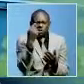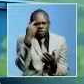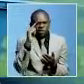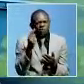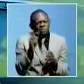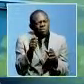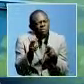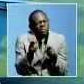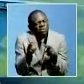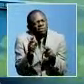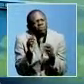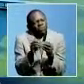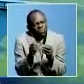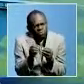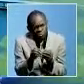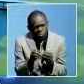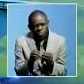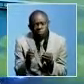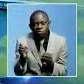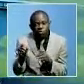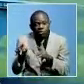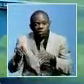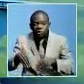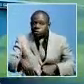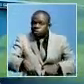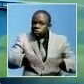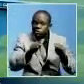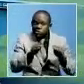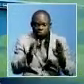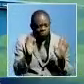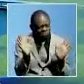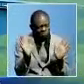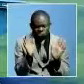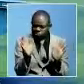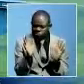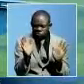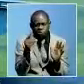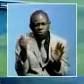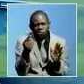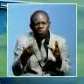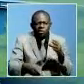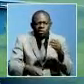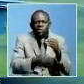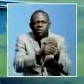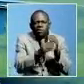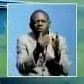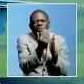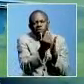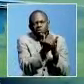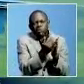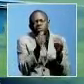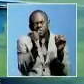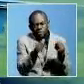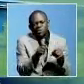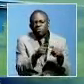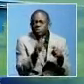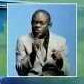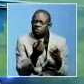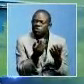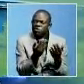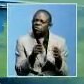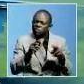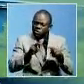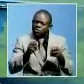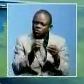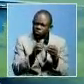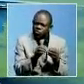has nothing to do with the sale of the land in the Barotse Plains or the dispossession of the people of their heritage in